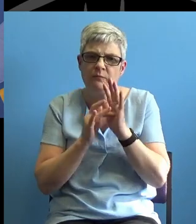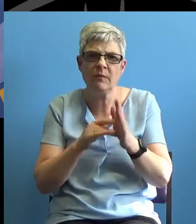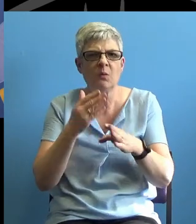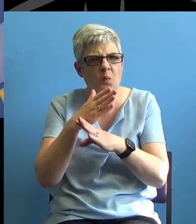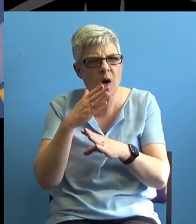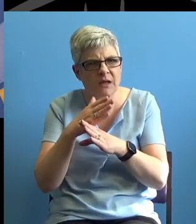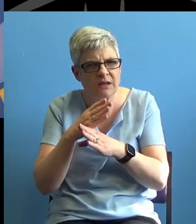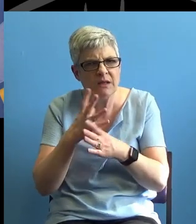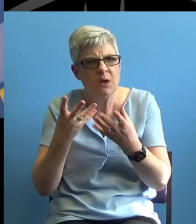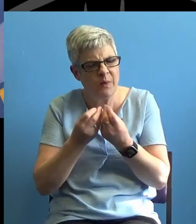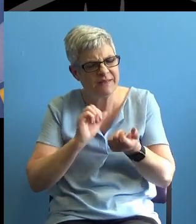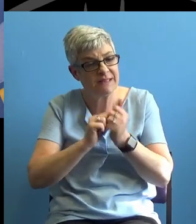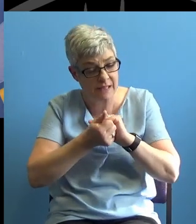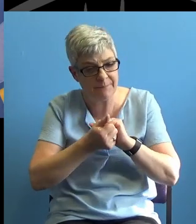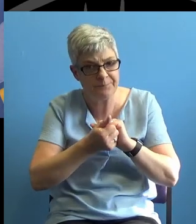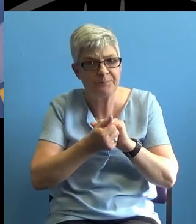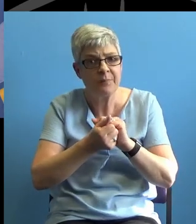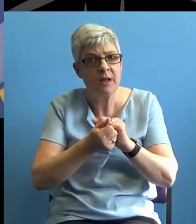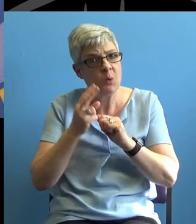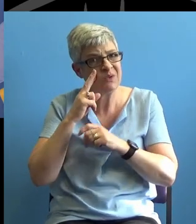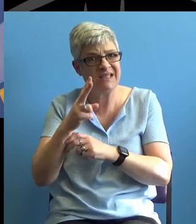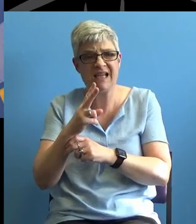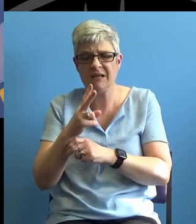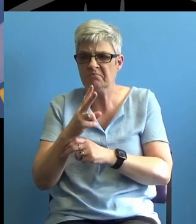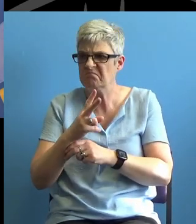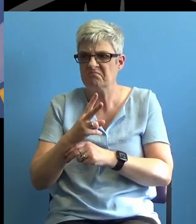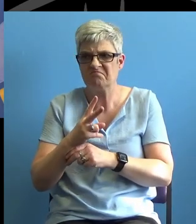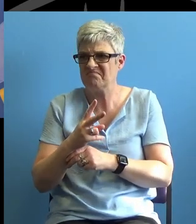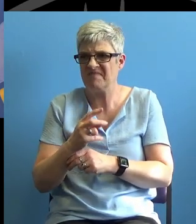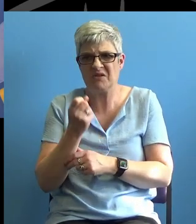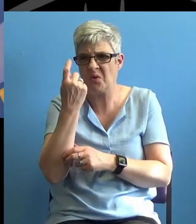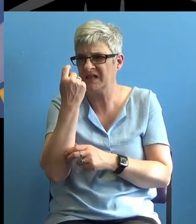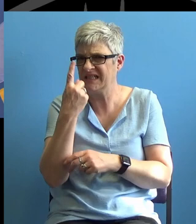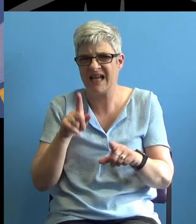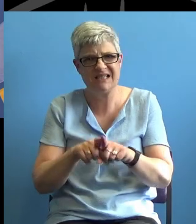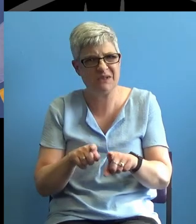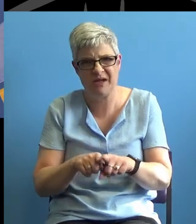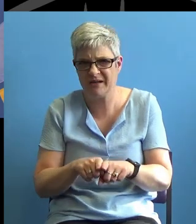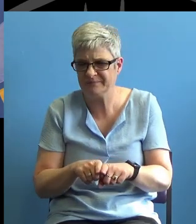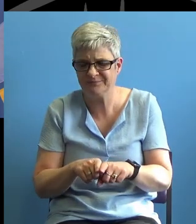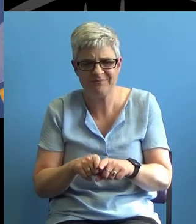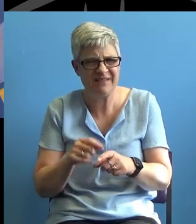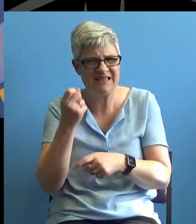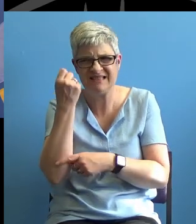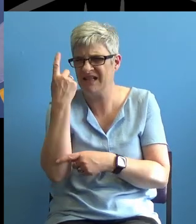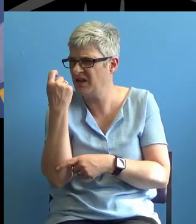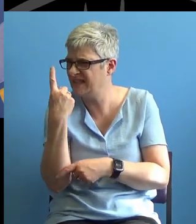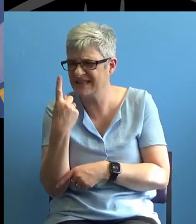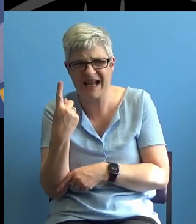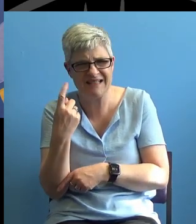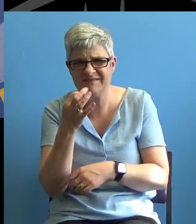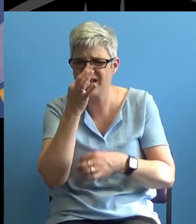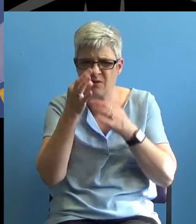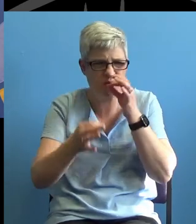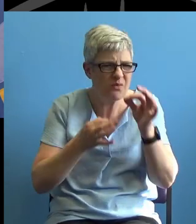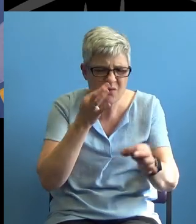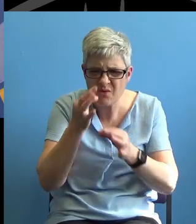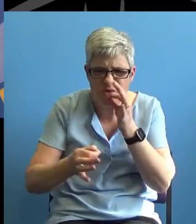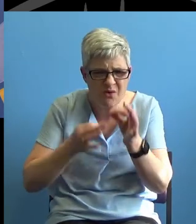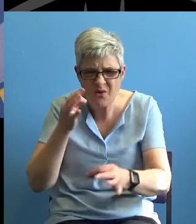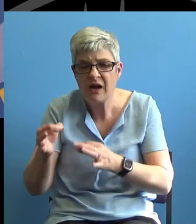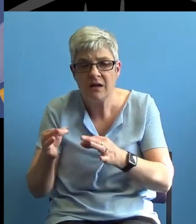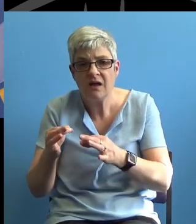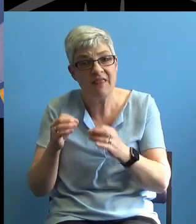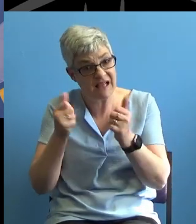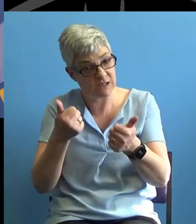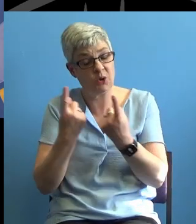work with his disciples, we see that quite often they didn't get it either. There were times they didn't understand and they asked questions, and that's